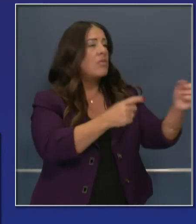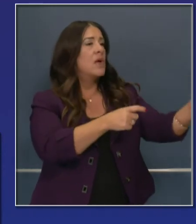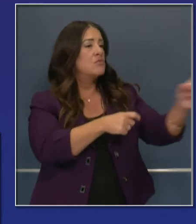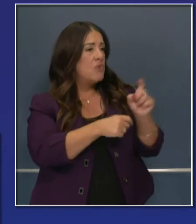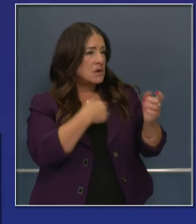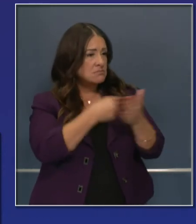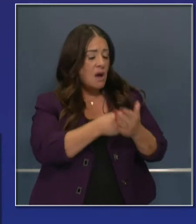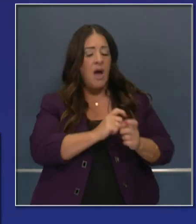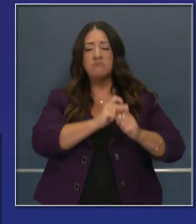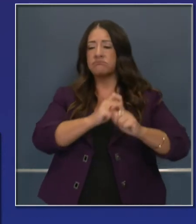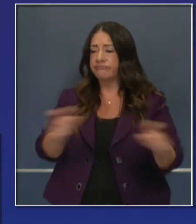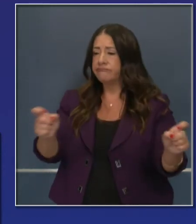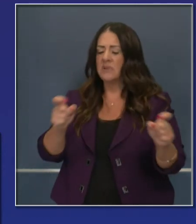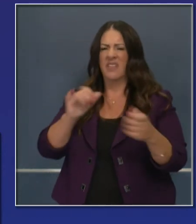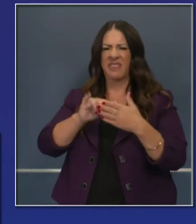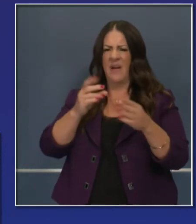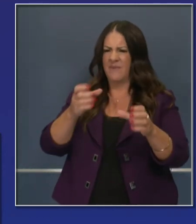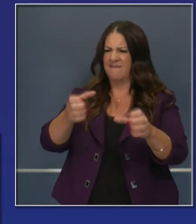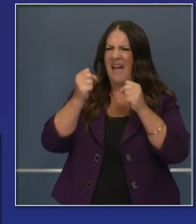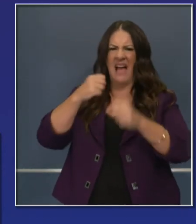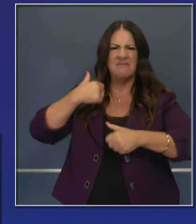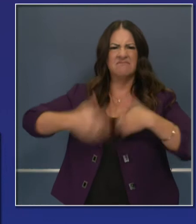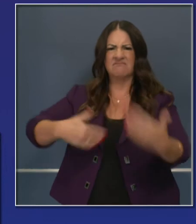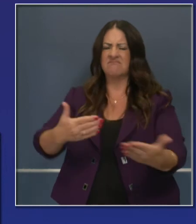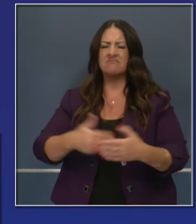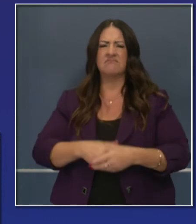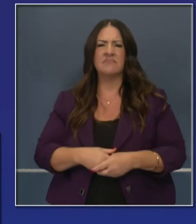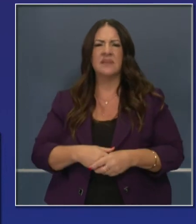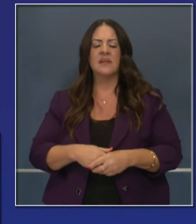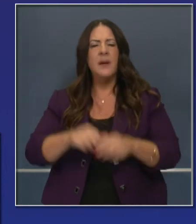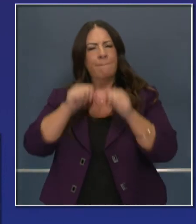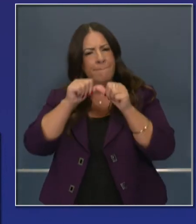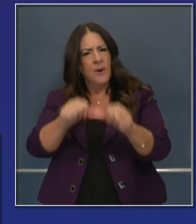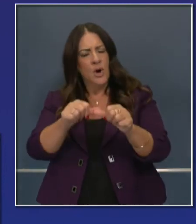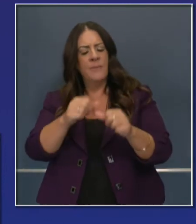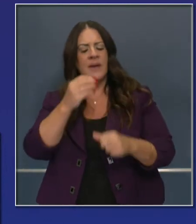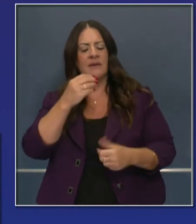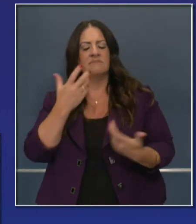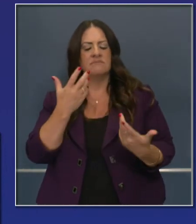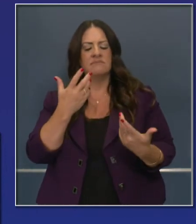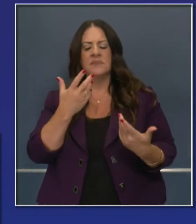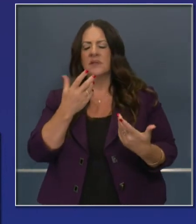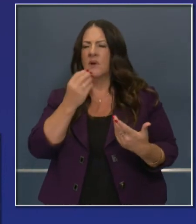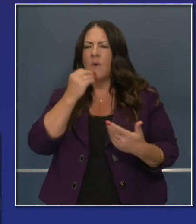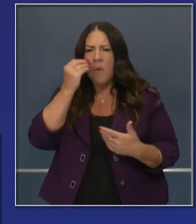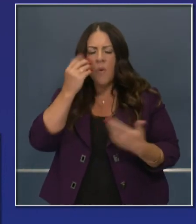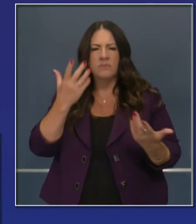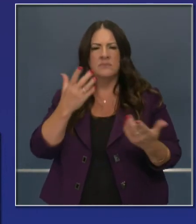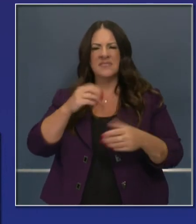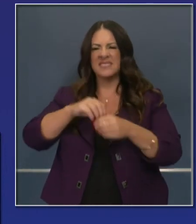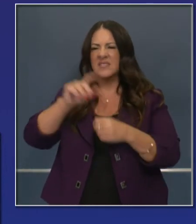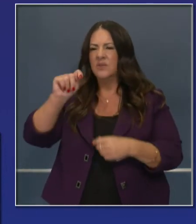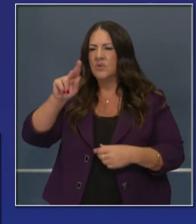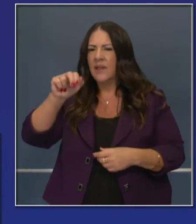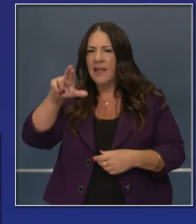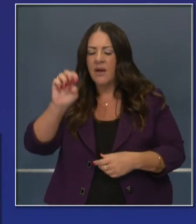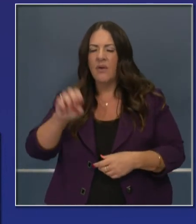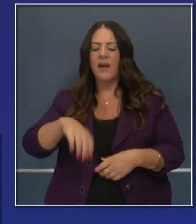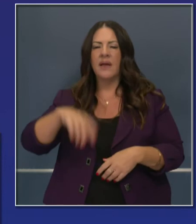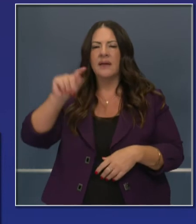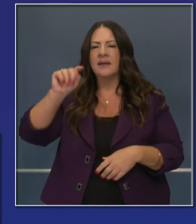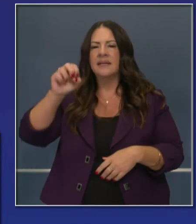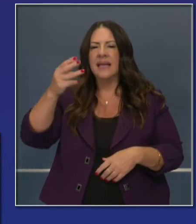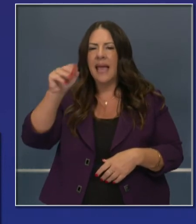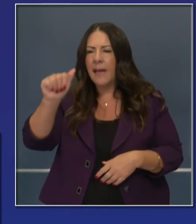County some interim housing regarding permanent housing exits to Larry County, Tehama, Mariposa, focused